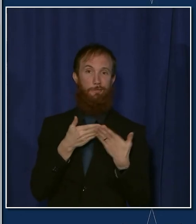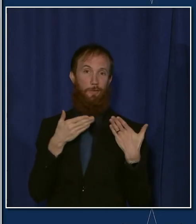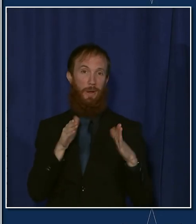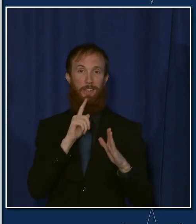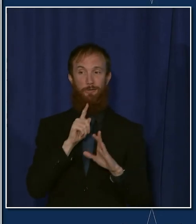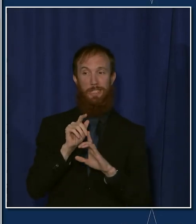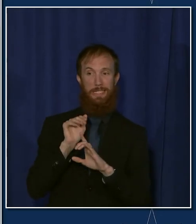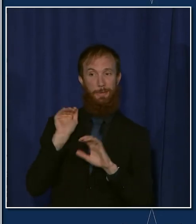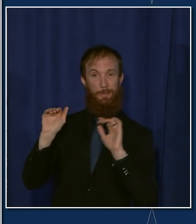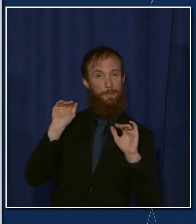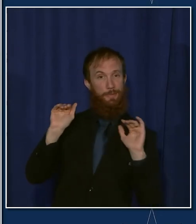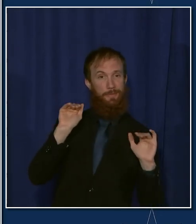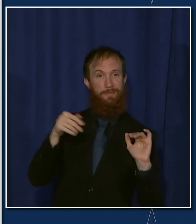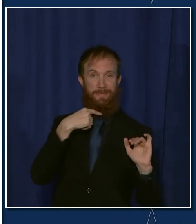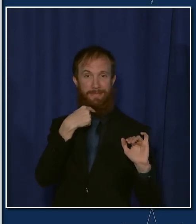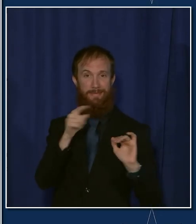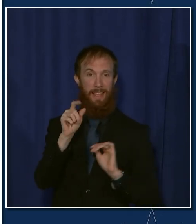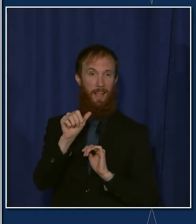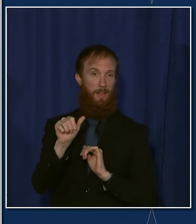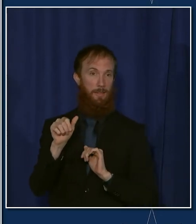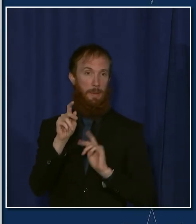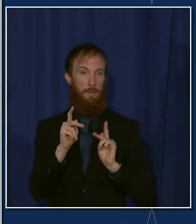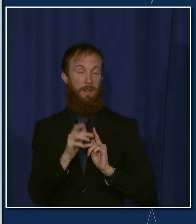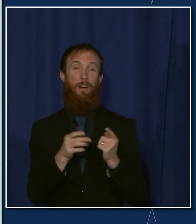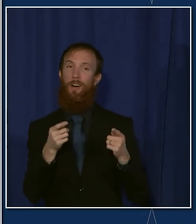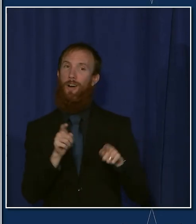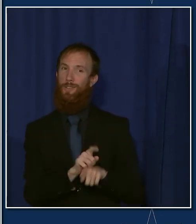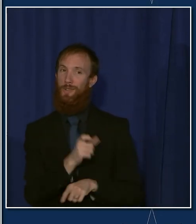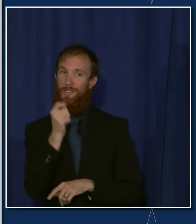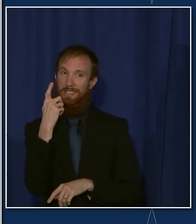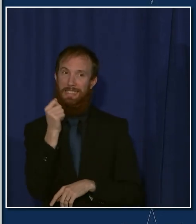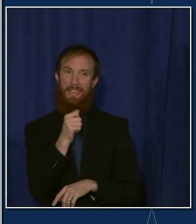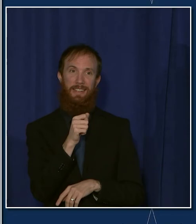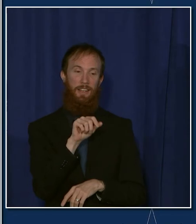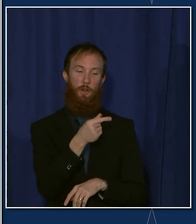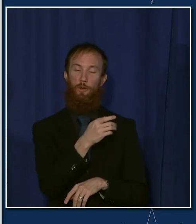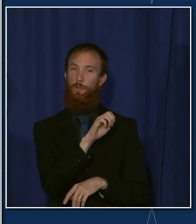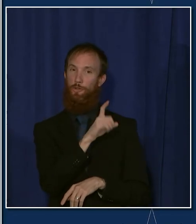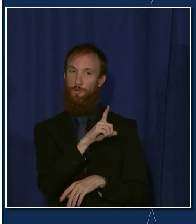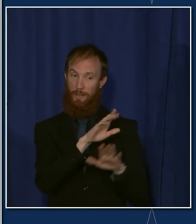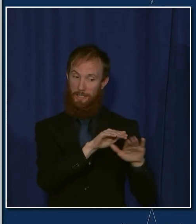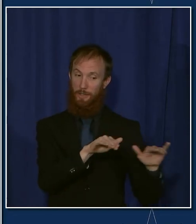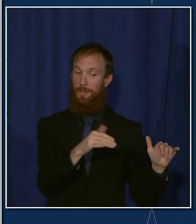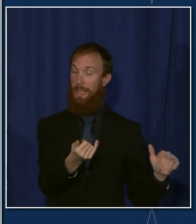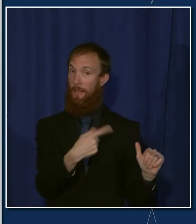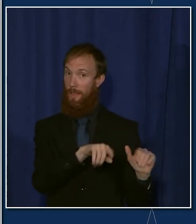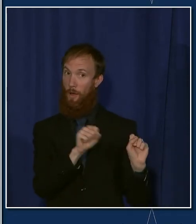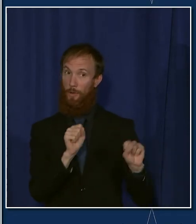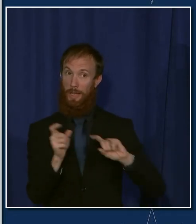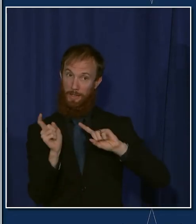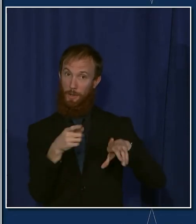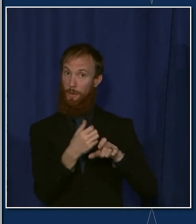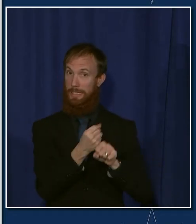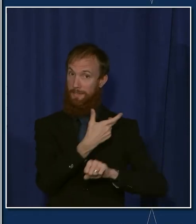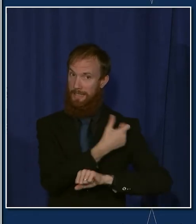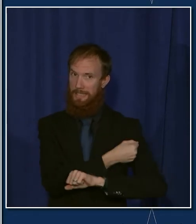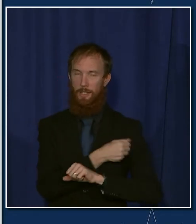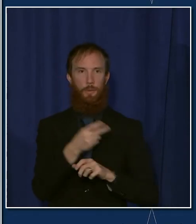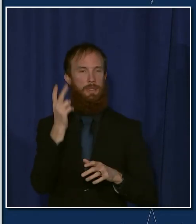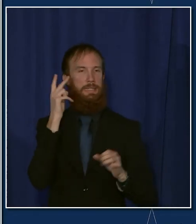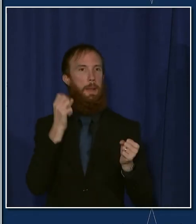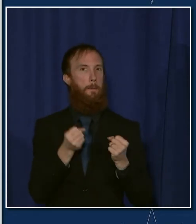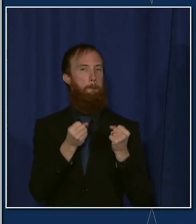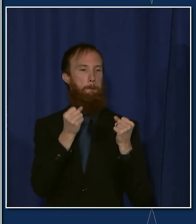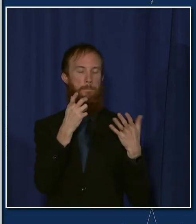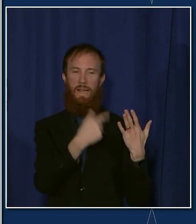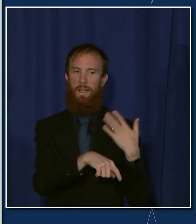seen people, honestly, with the grandkids too, with the grandkids now able to get vaccinated, we've seen a lot of those kids, I